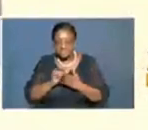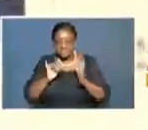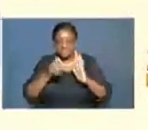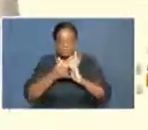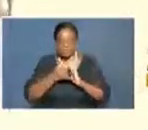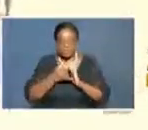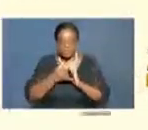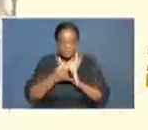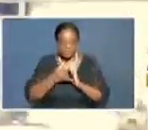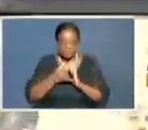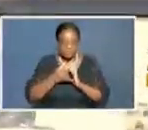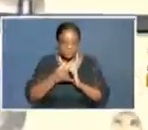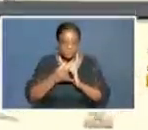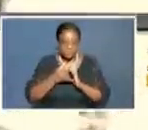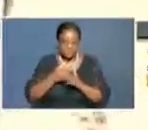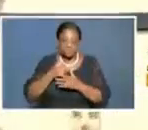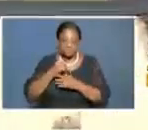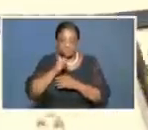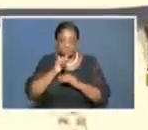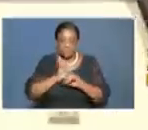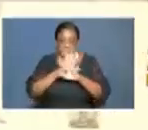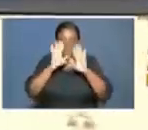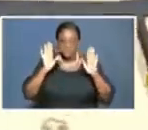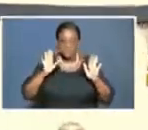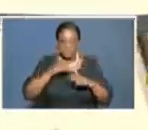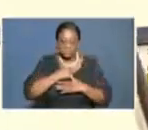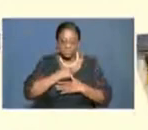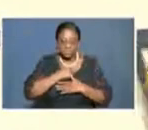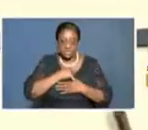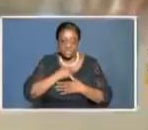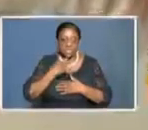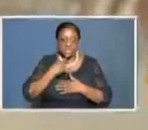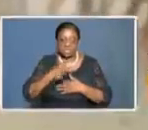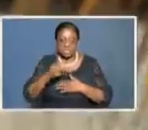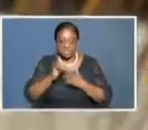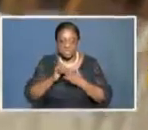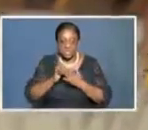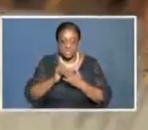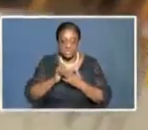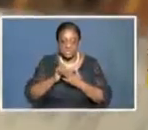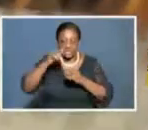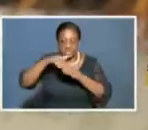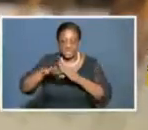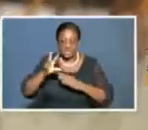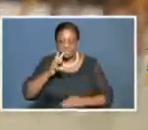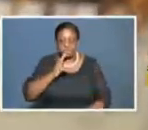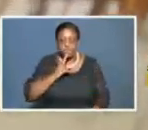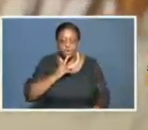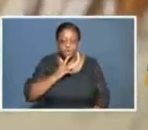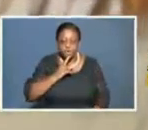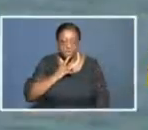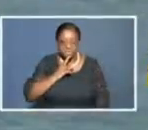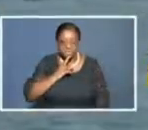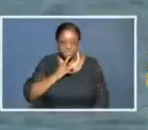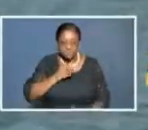My captain said he actually tried to run over the shark on his way to her. He grabbed her right out of the water. The son got in the boat as